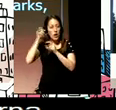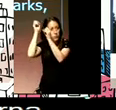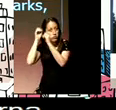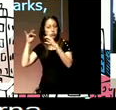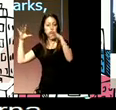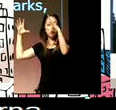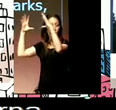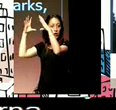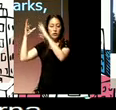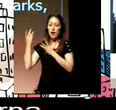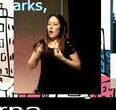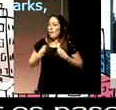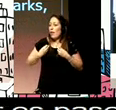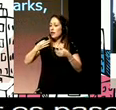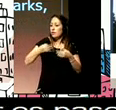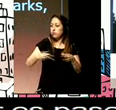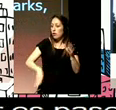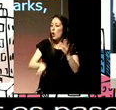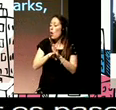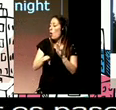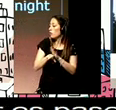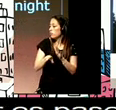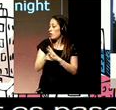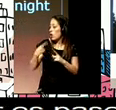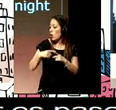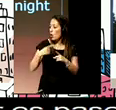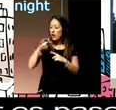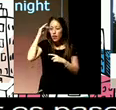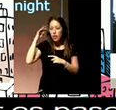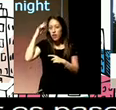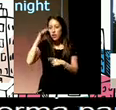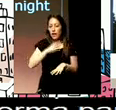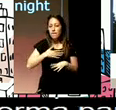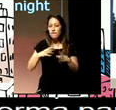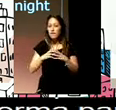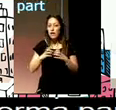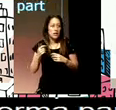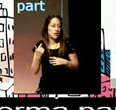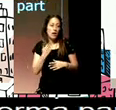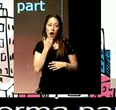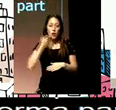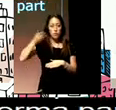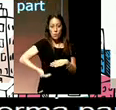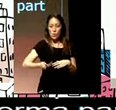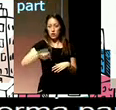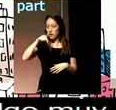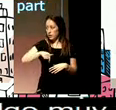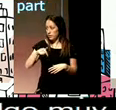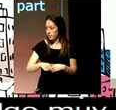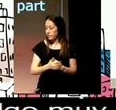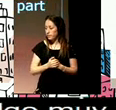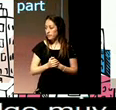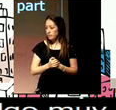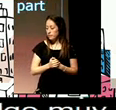Traveling is like a dream, and the first part of this dream is something that we have to take into account. It is very necessary